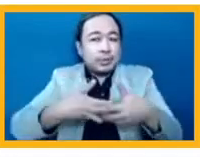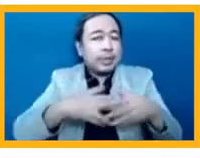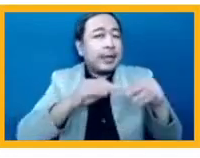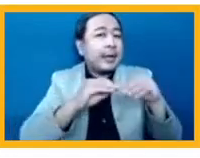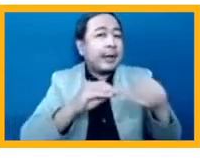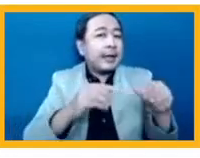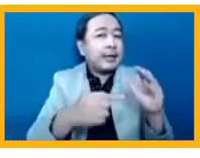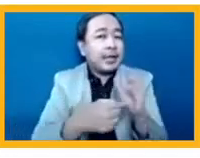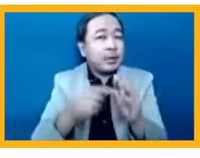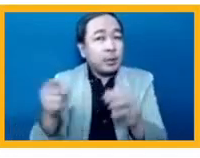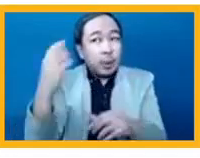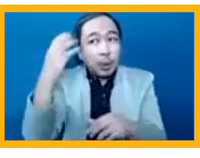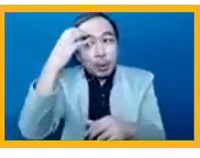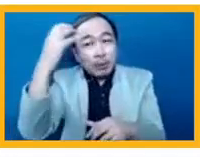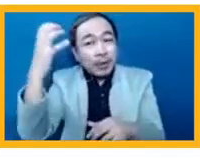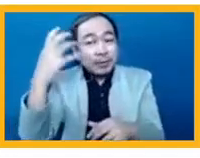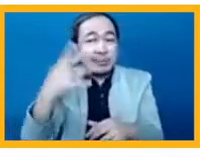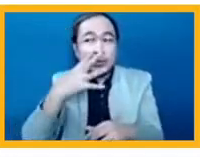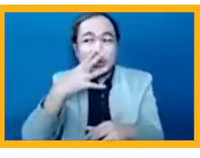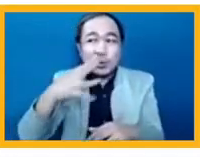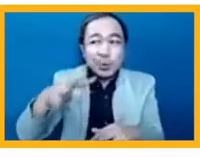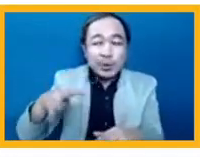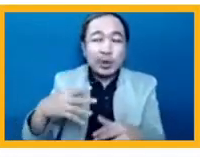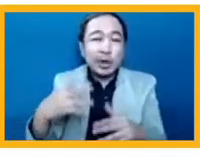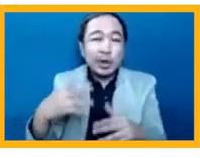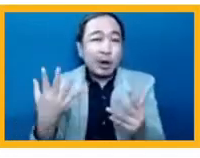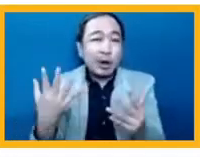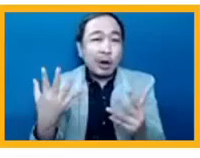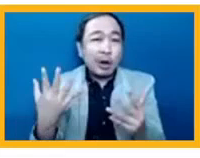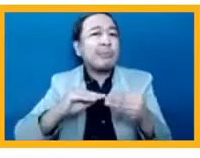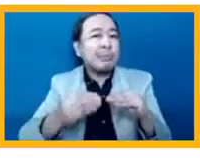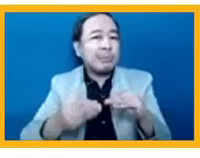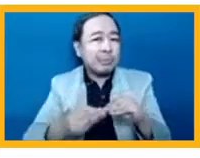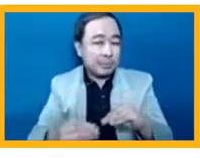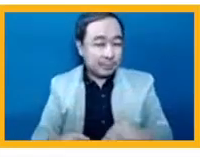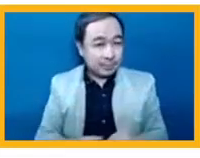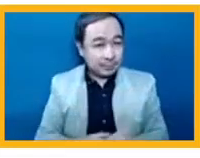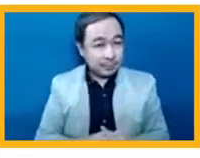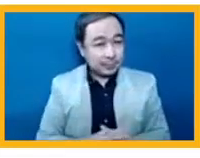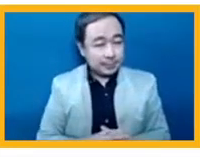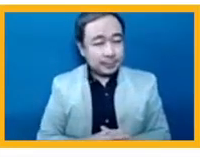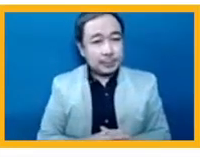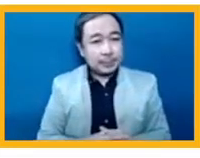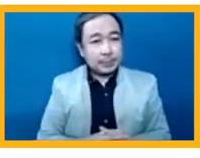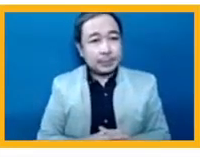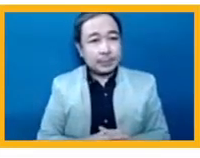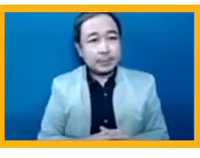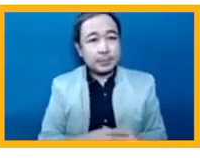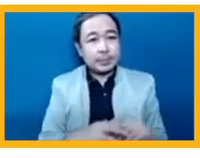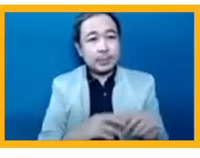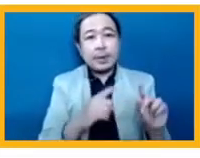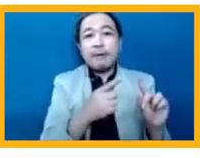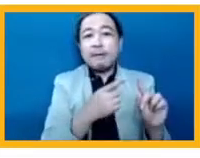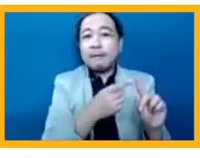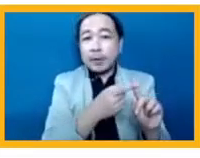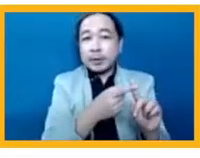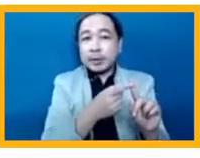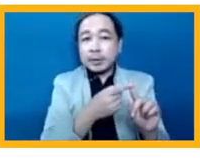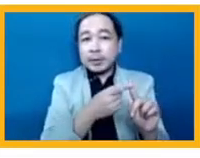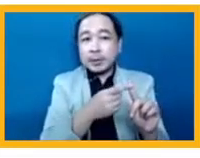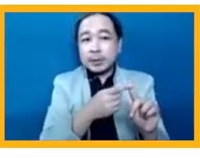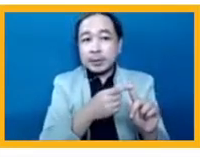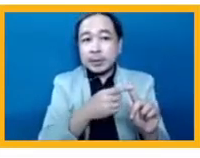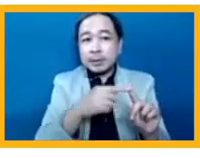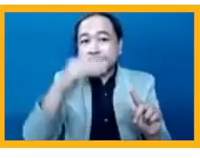either ignore or struggle with. Next slide. The first is about choosing the right use case of